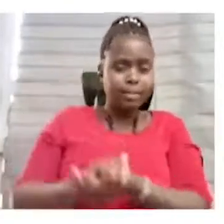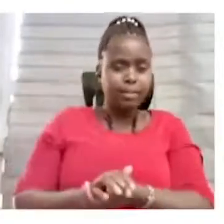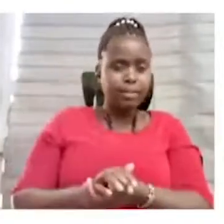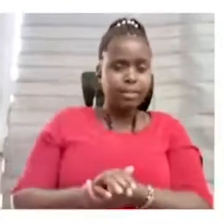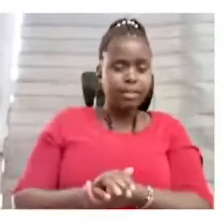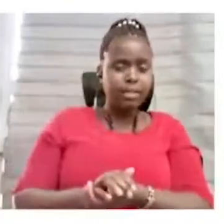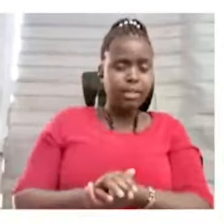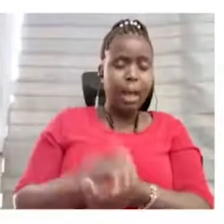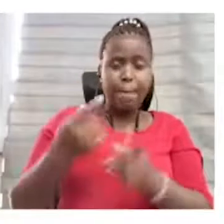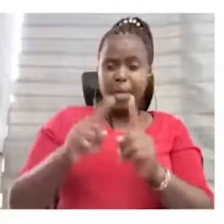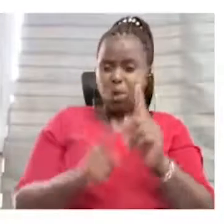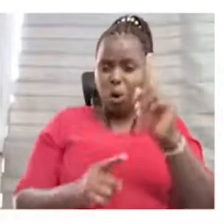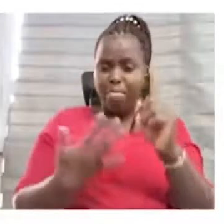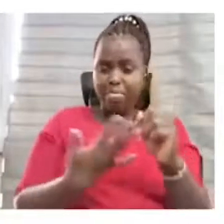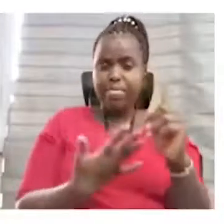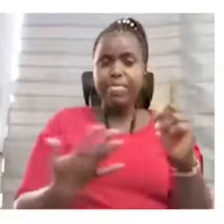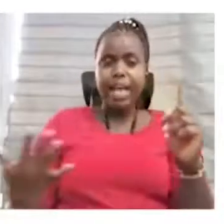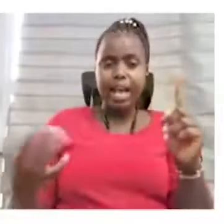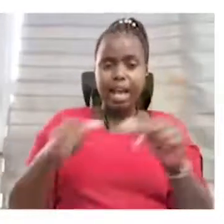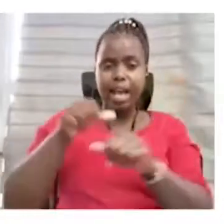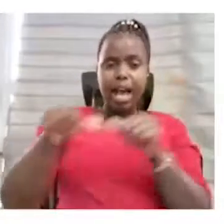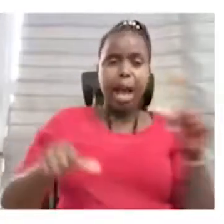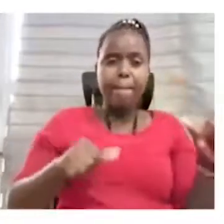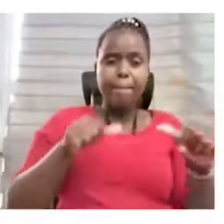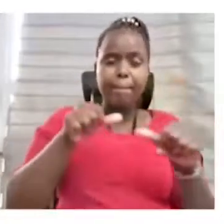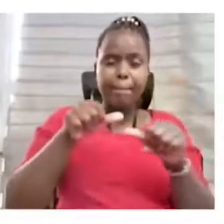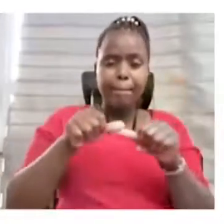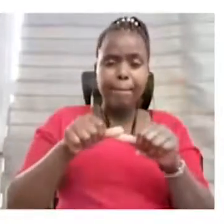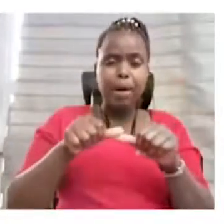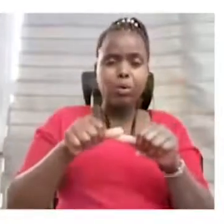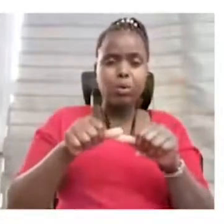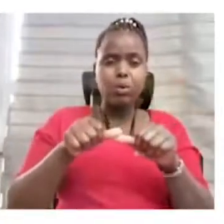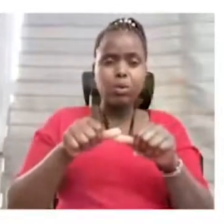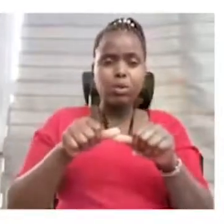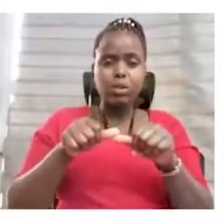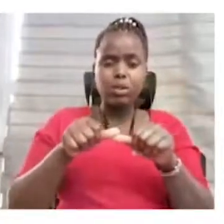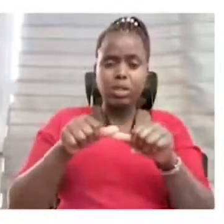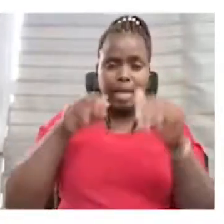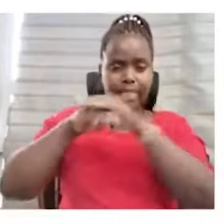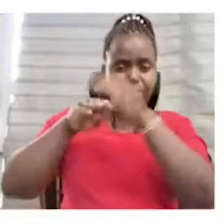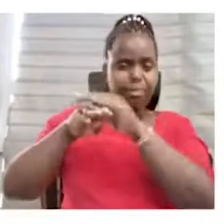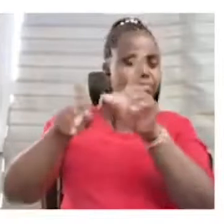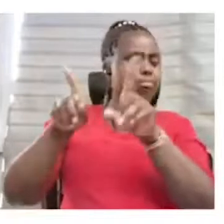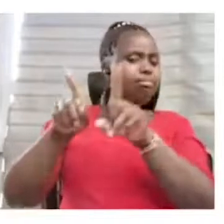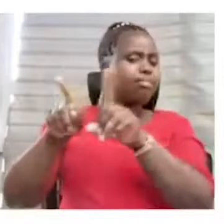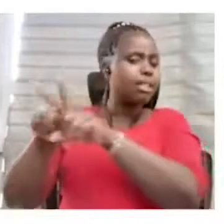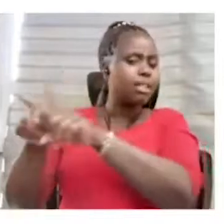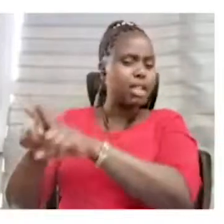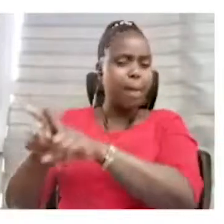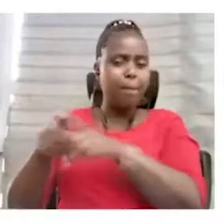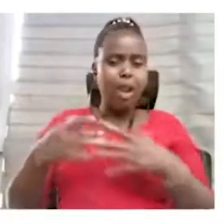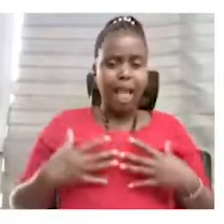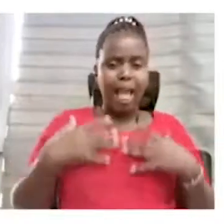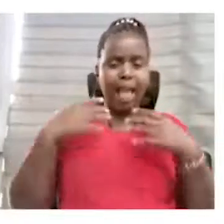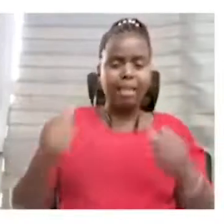that I wanted to mention, and this is related to the current health crisis and economic crisis due to COVID and